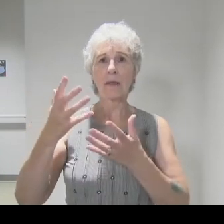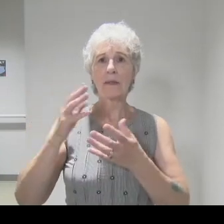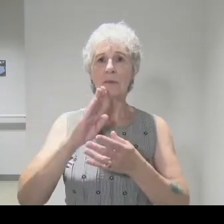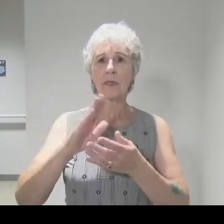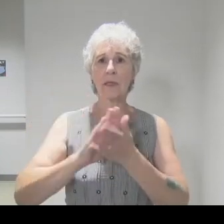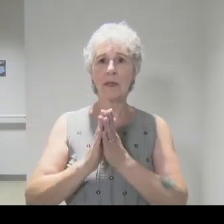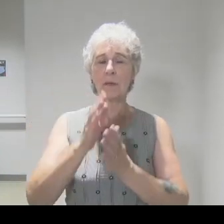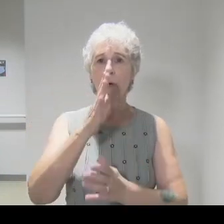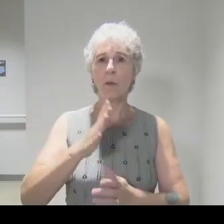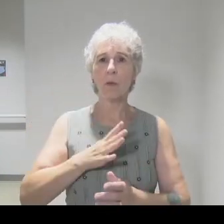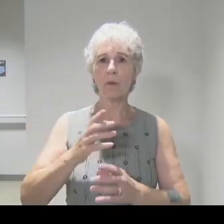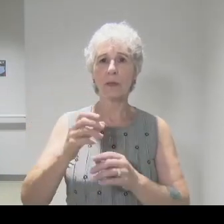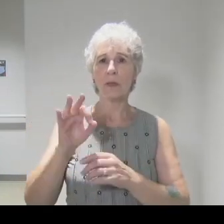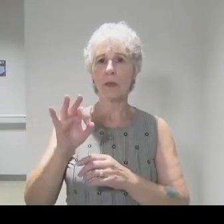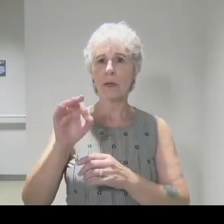God."